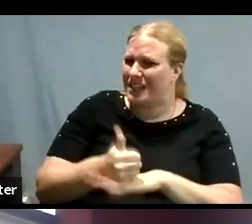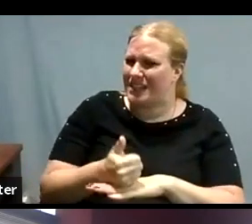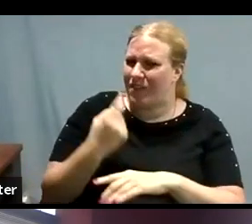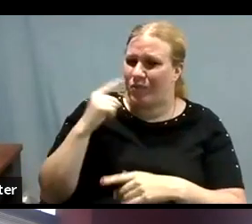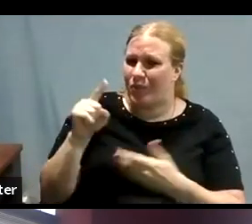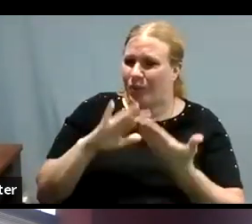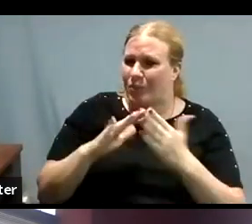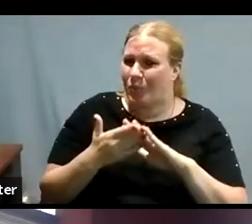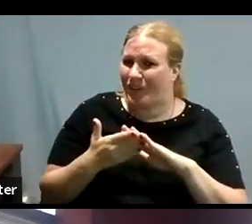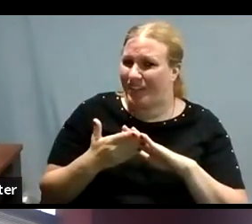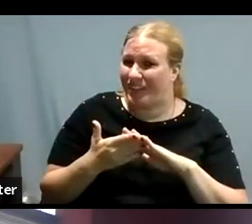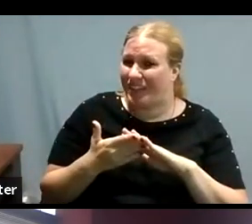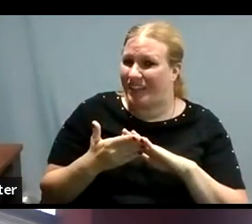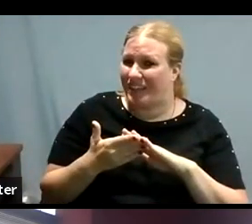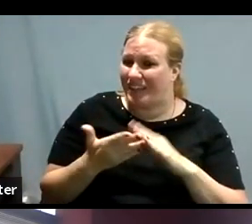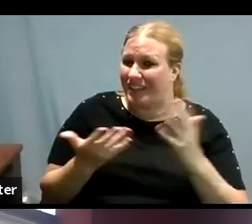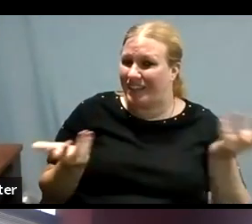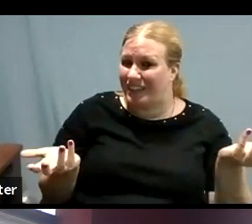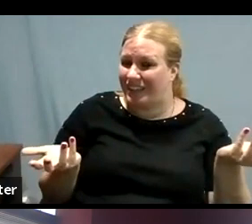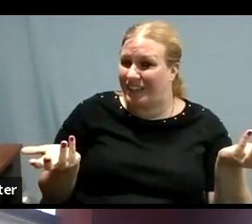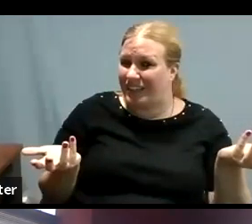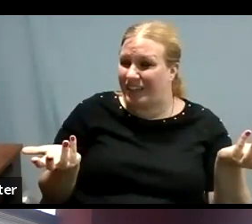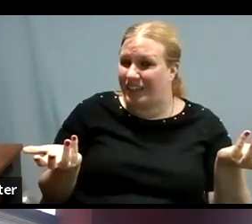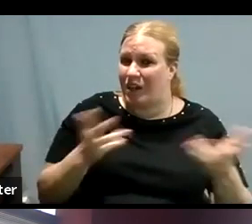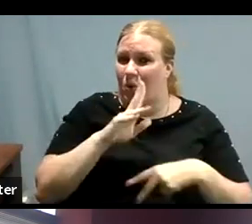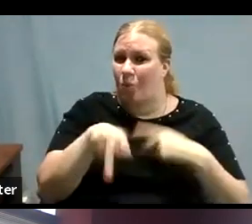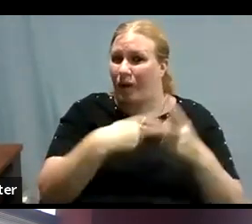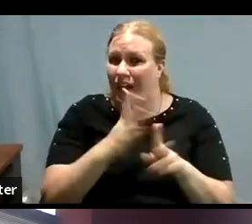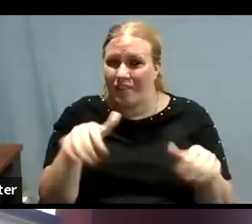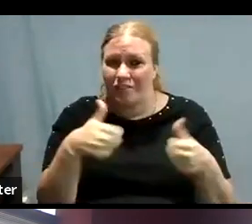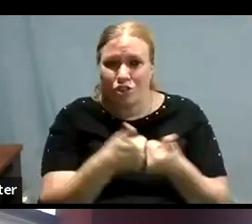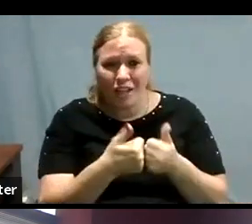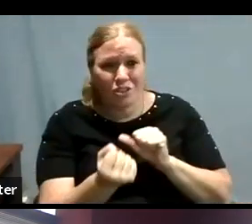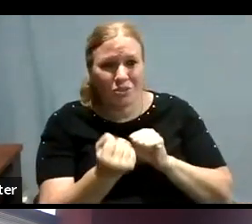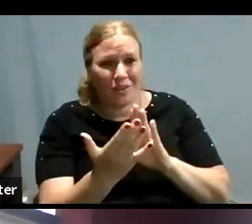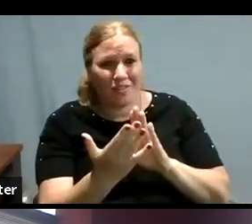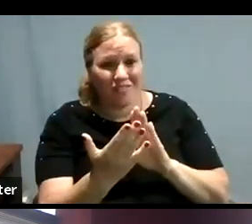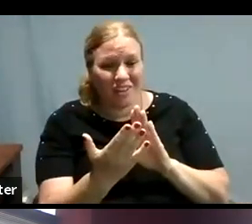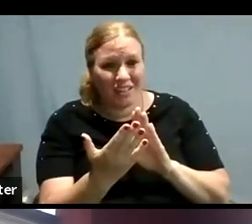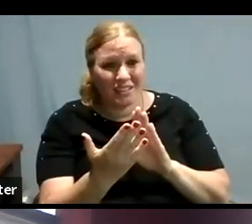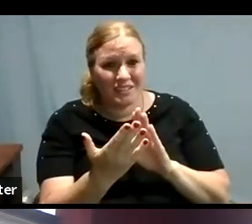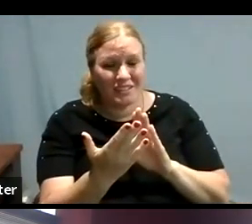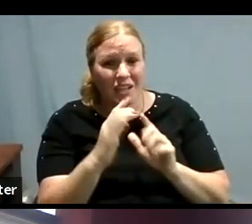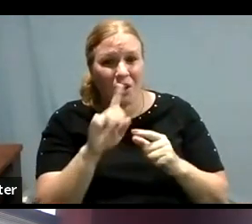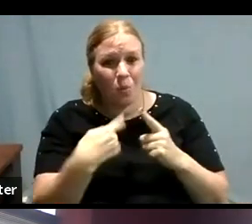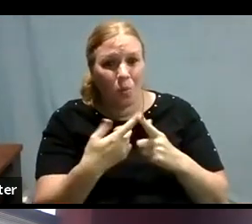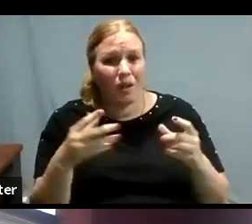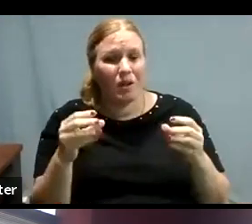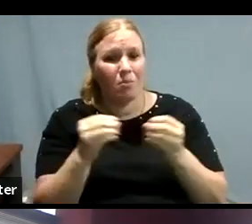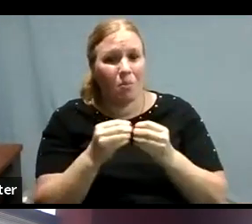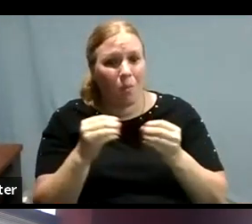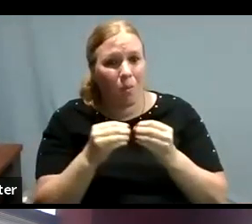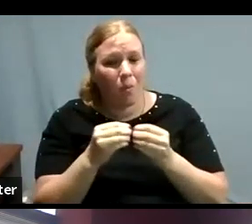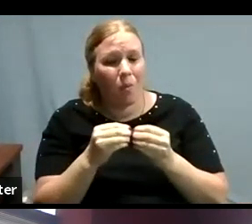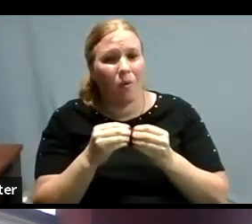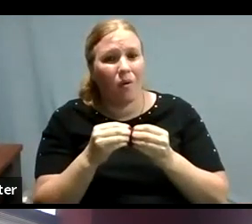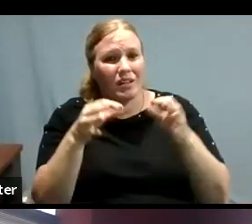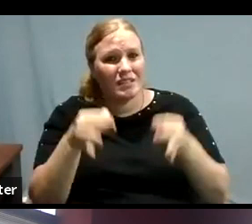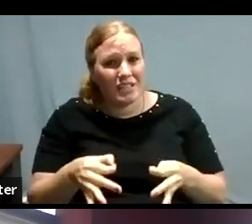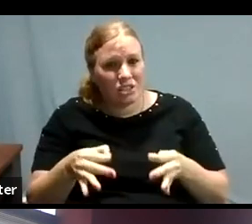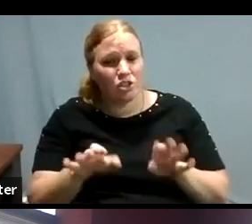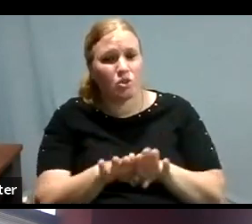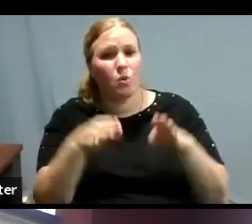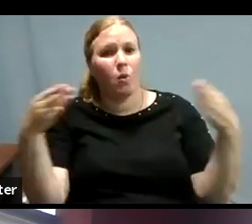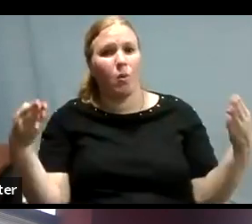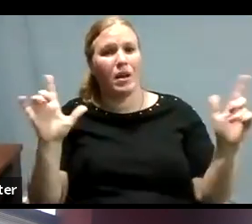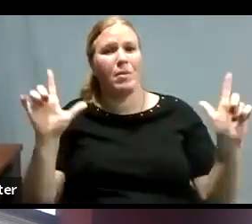community? What kind of challenges are we going to face when we have to make more opening up decisions in the future?